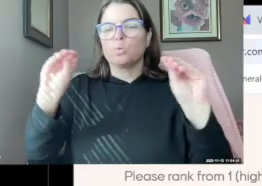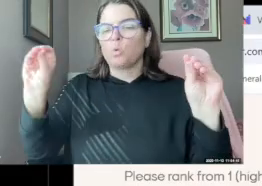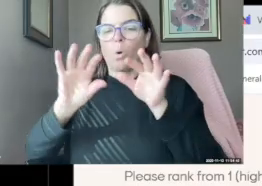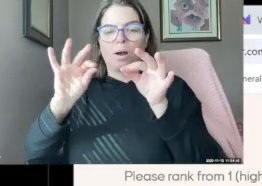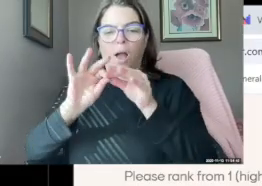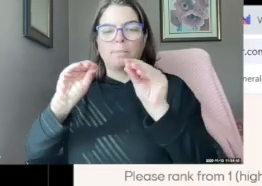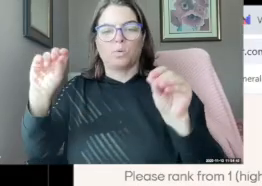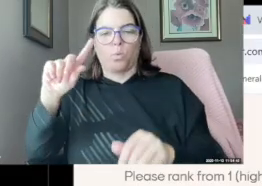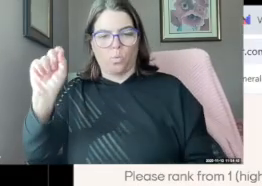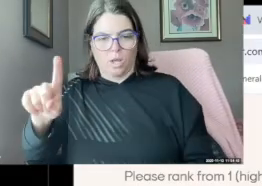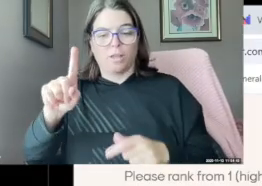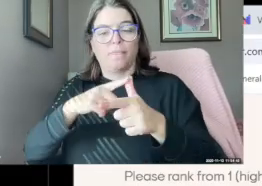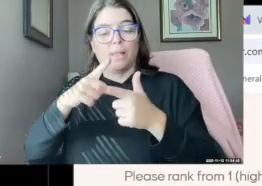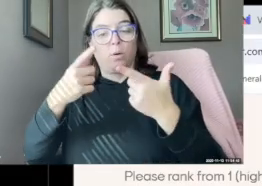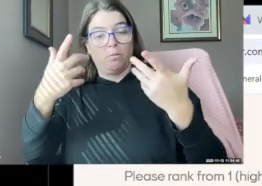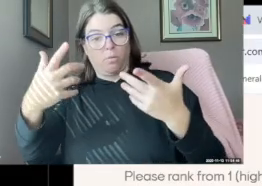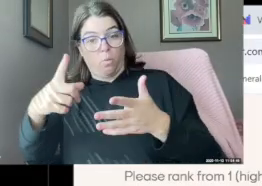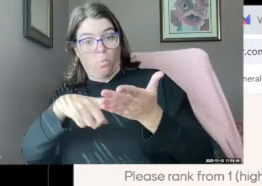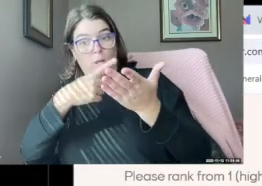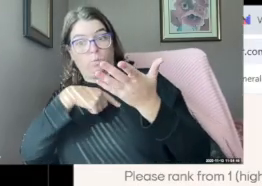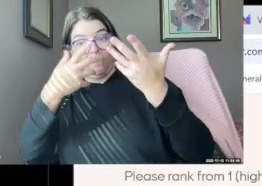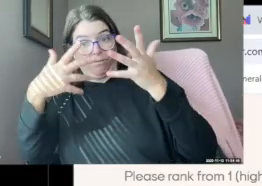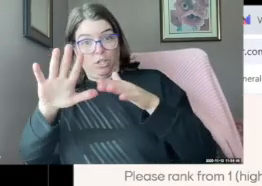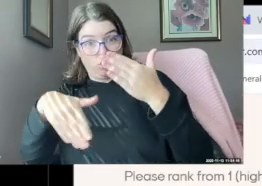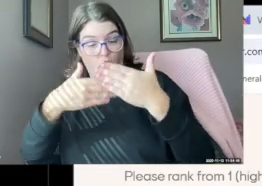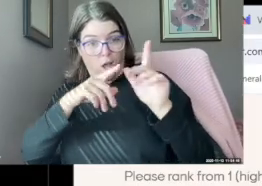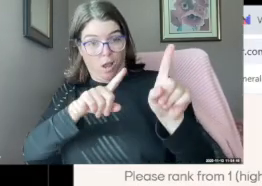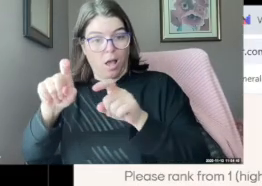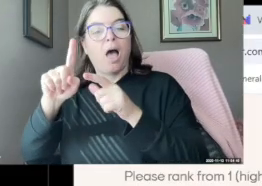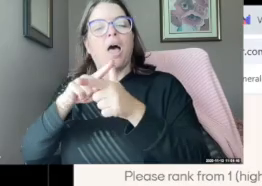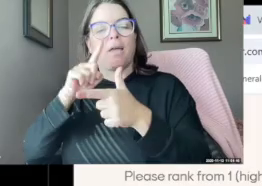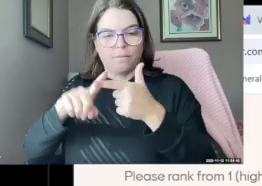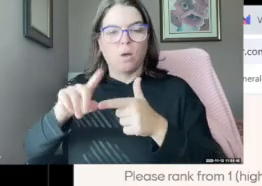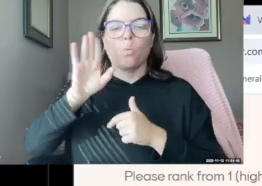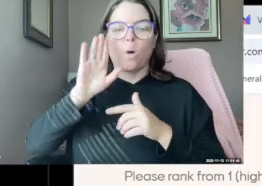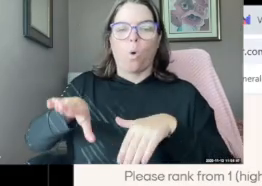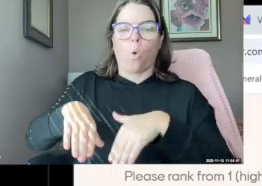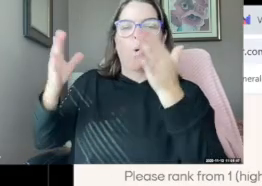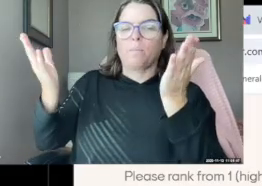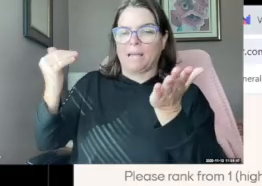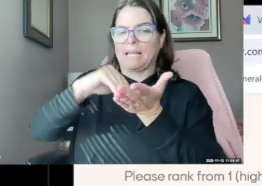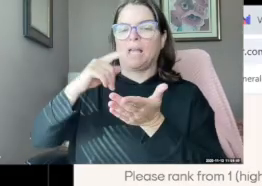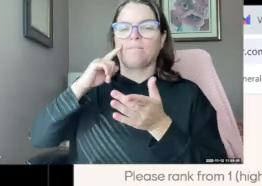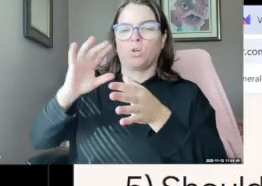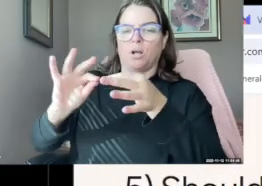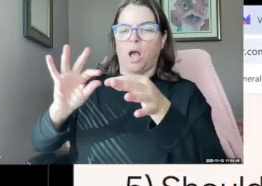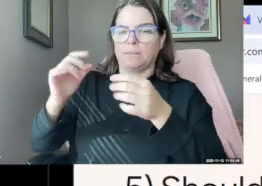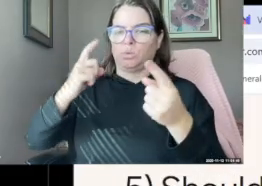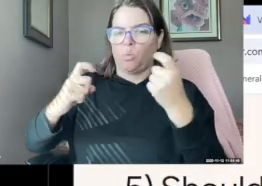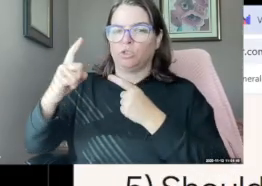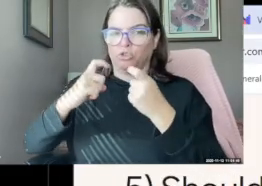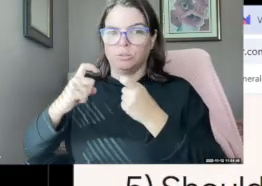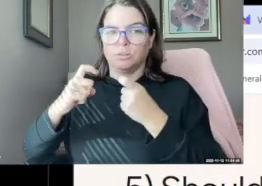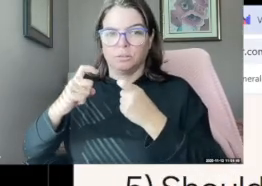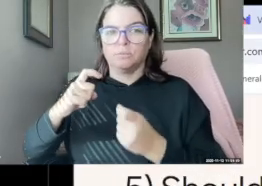poll responses. So we're going to move through those without comments and questions. And then once we